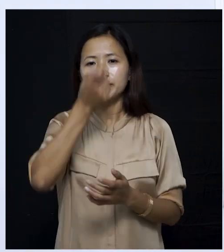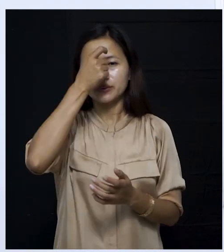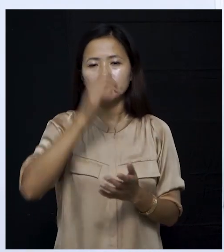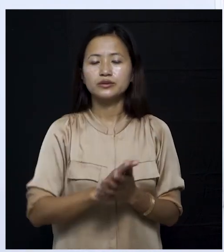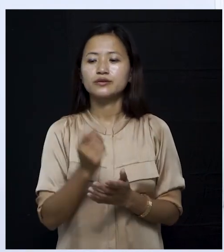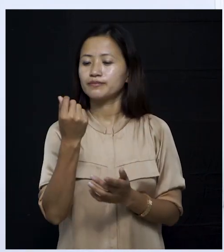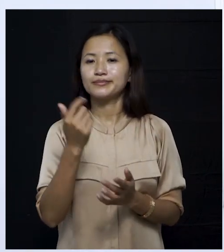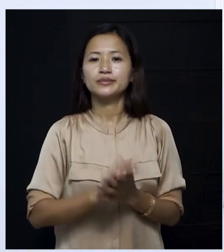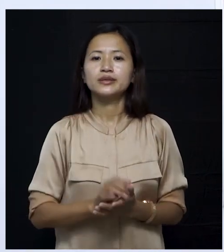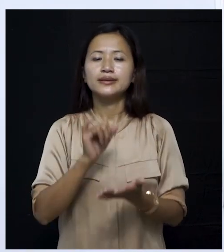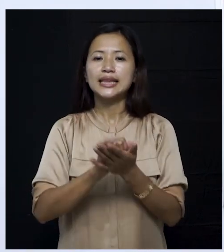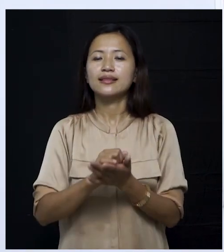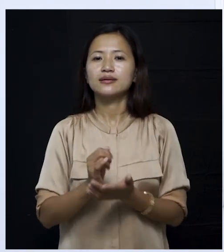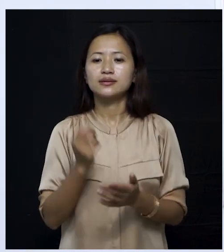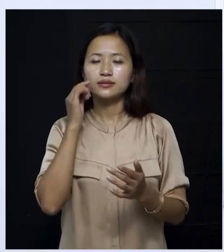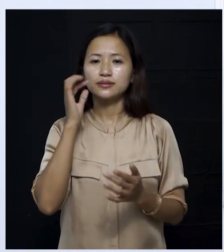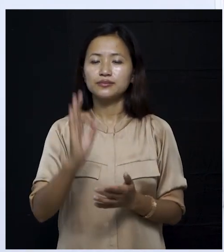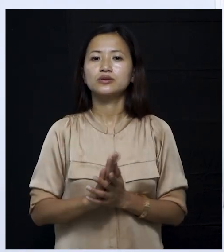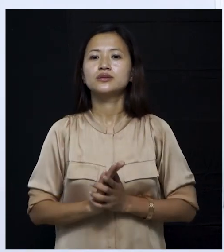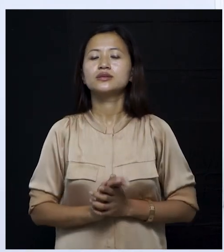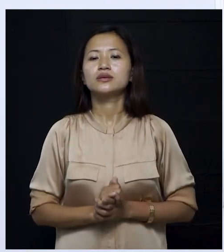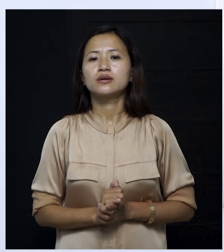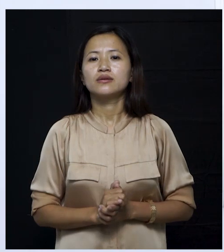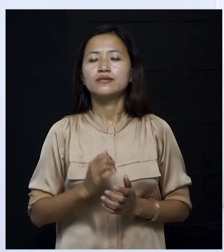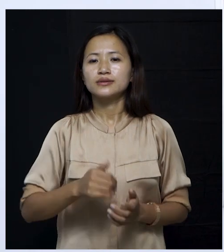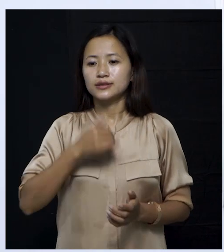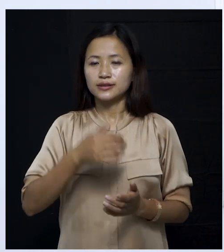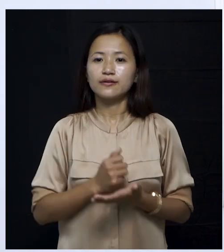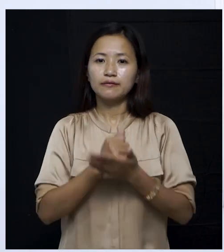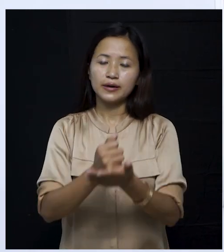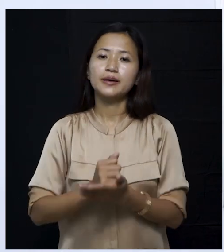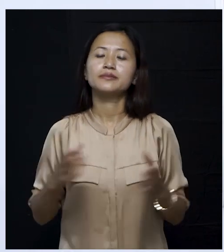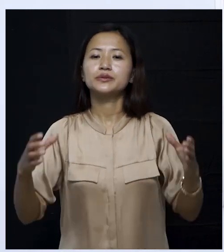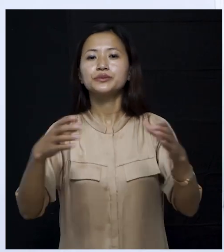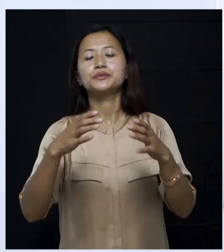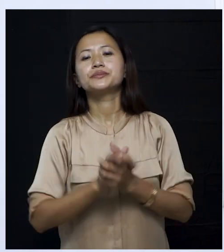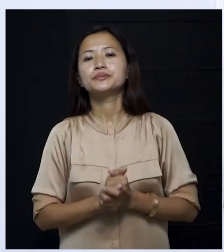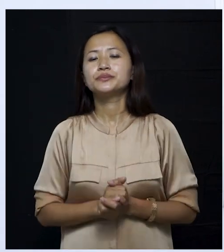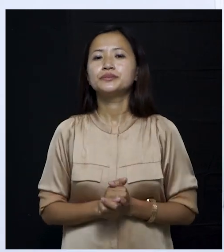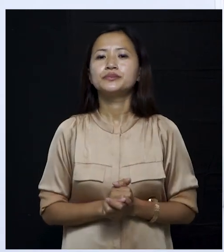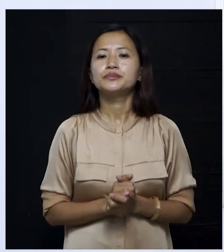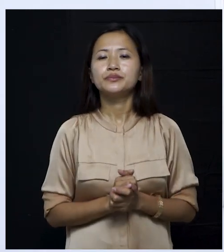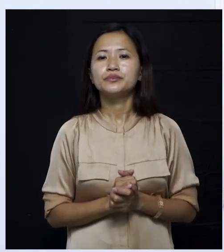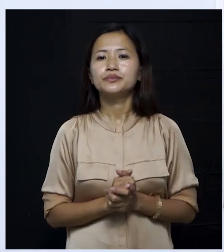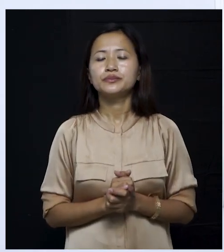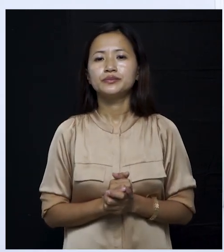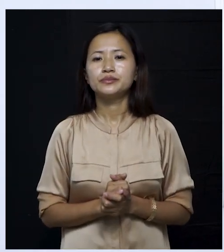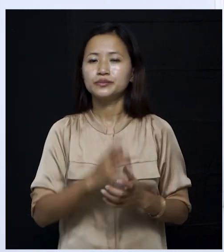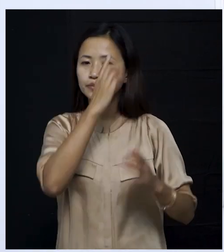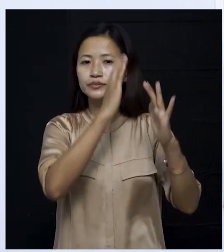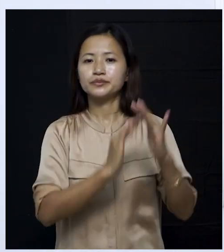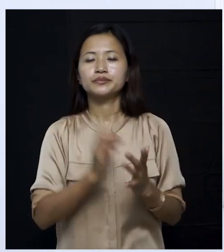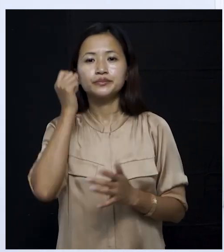money. So that is the importance of self-help group. Okay, so I